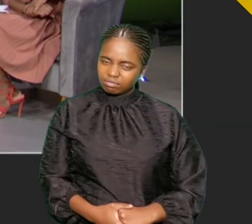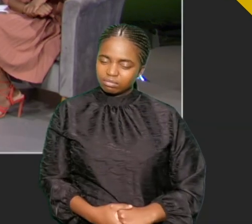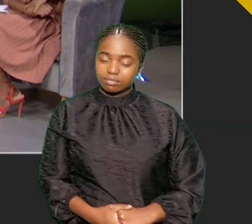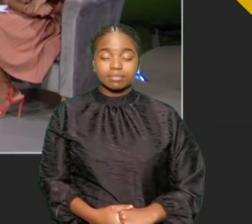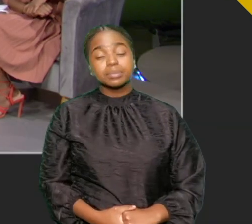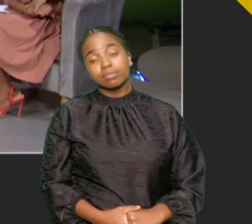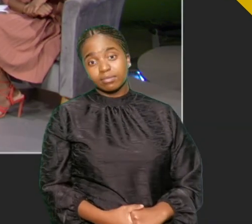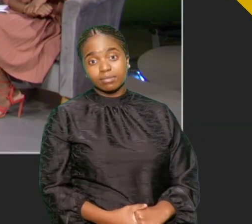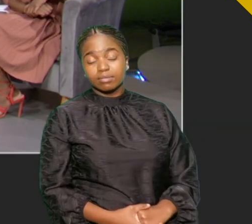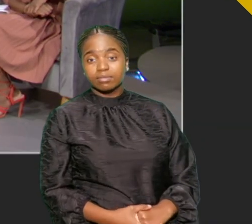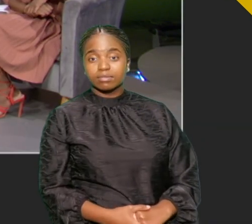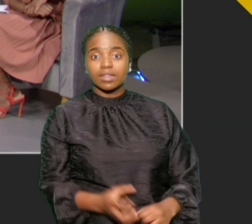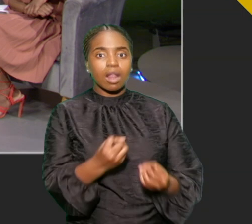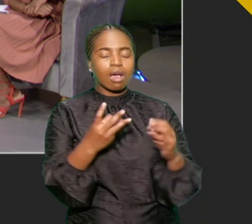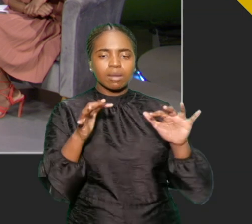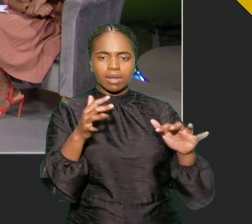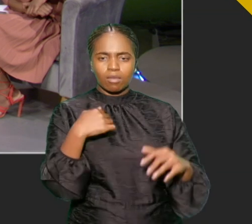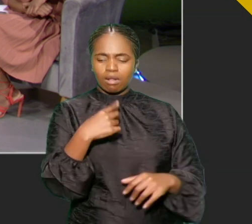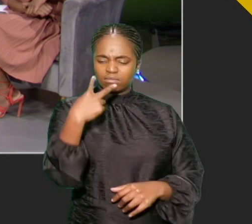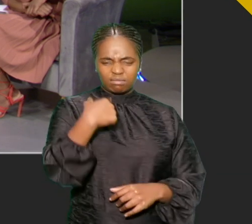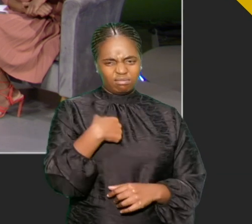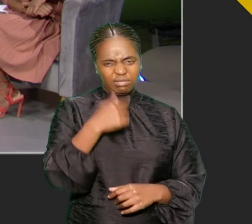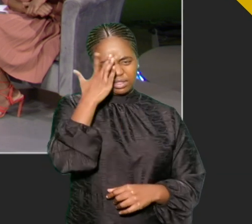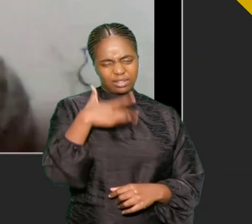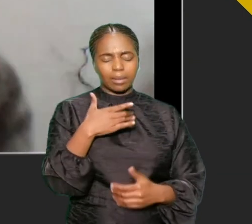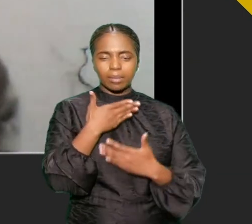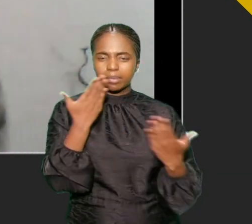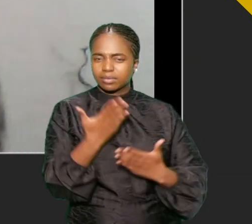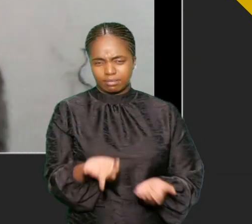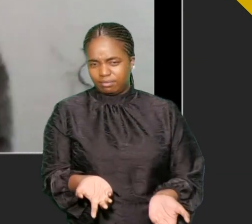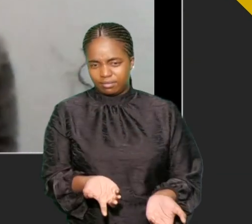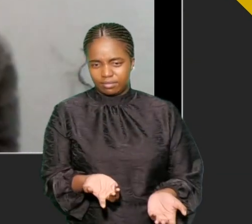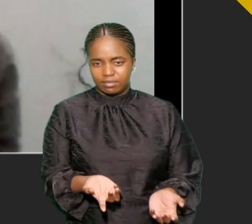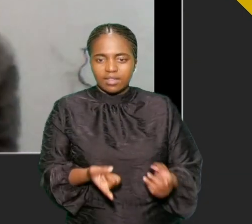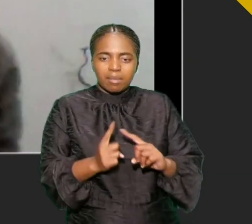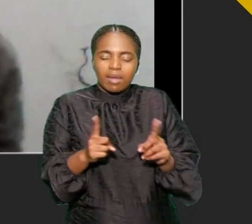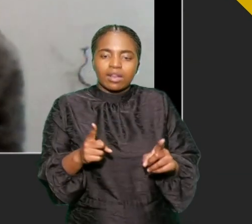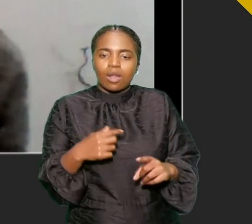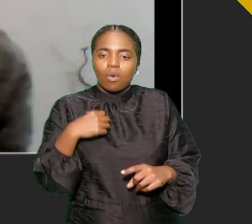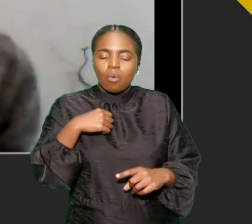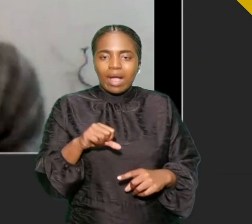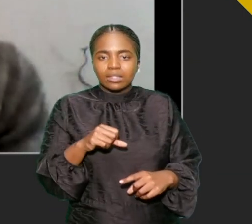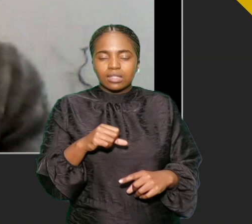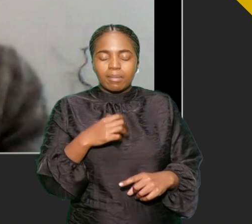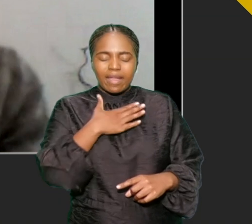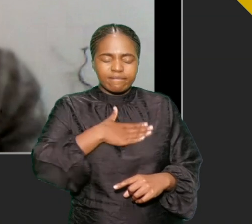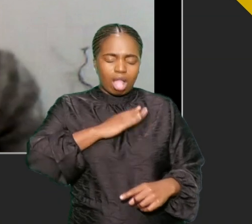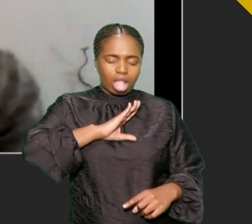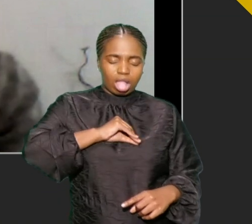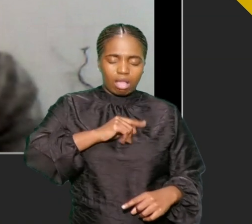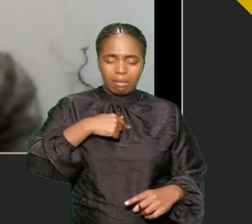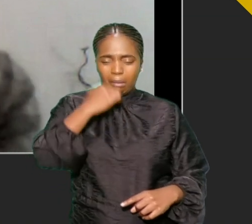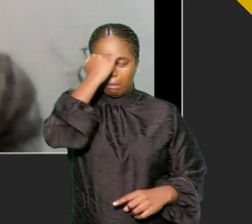Oh yes, I get that all the time. And I always say my emotional life is like, I don't want to look the way I feel. Yeah. No one has